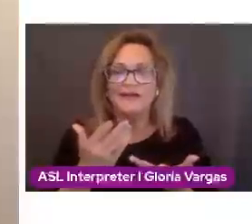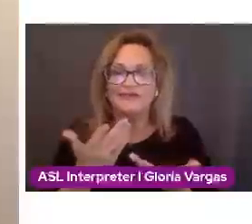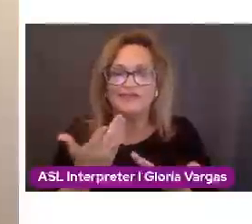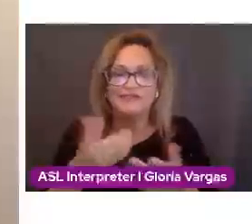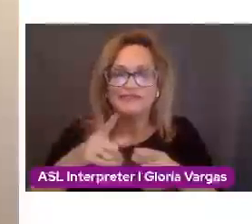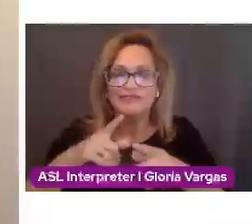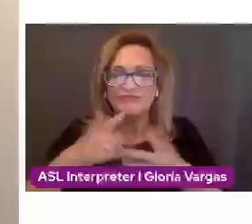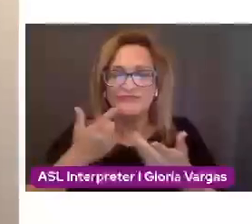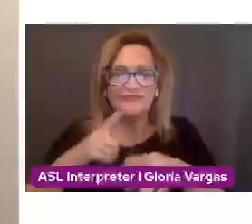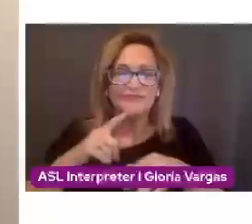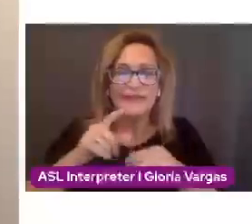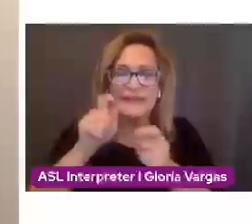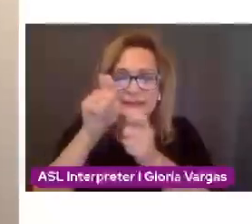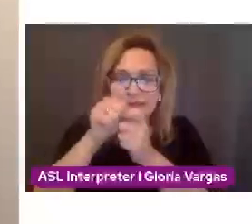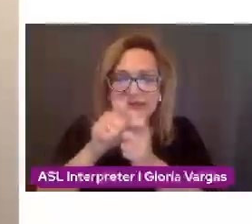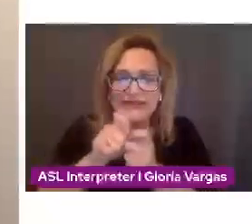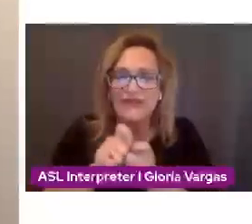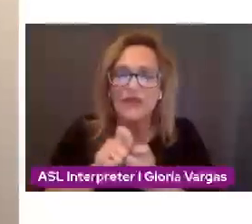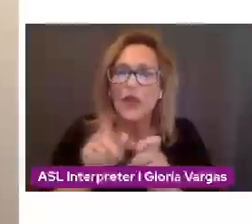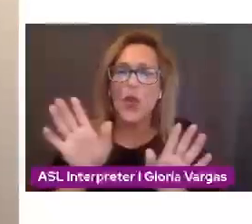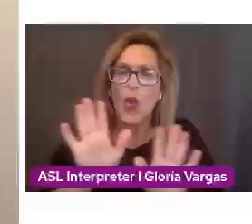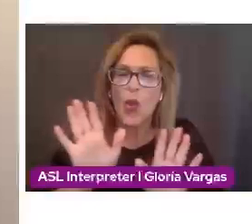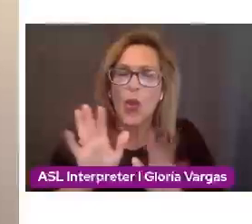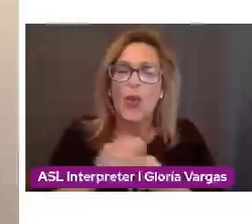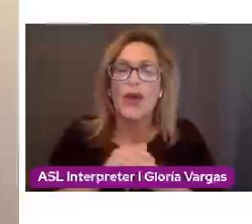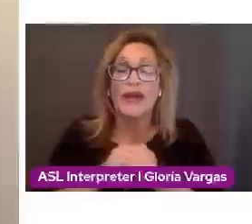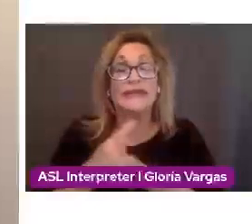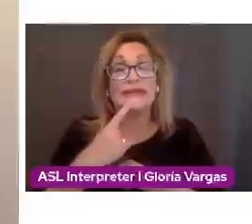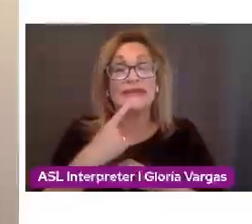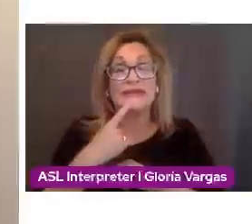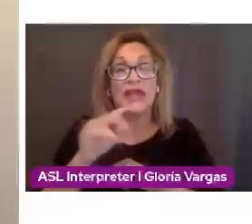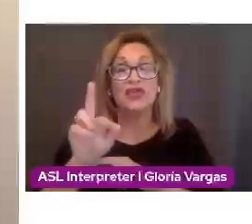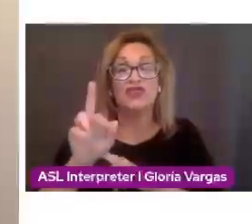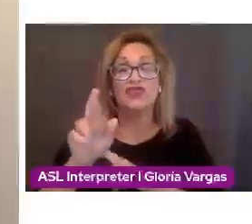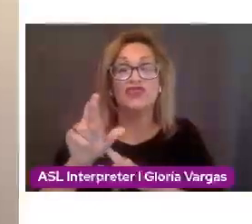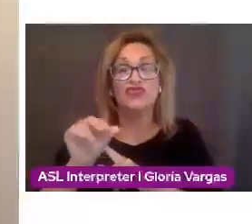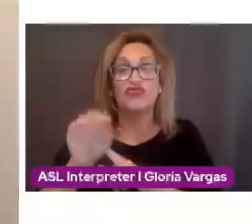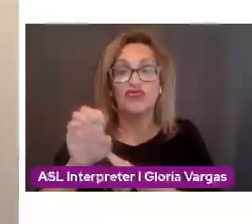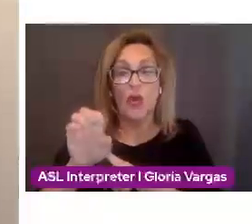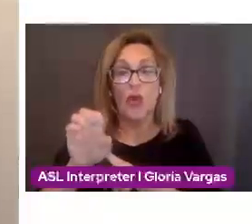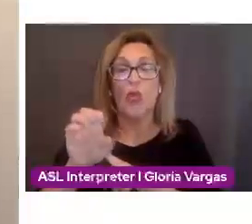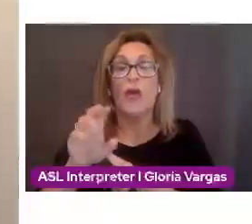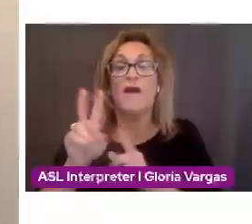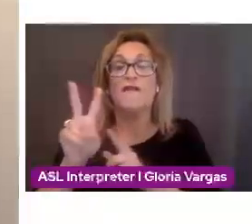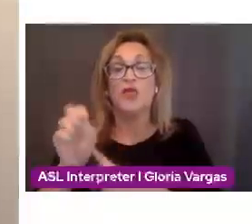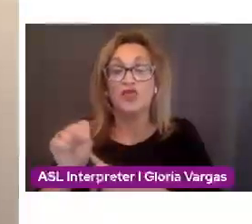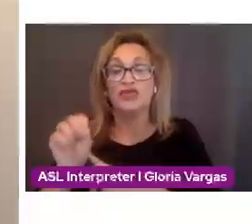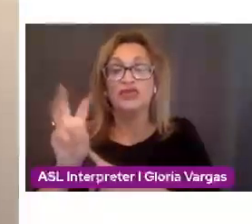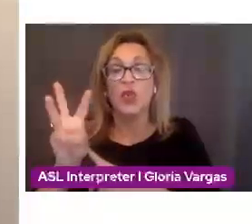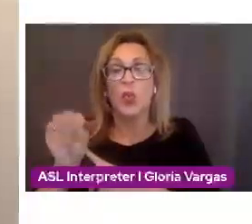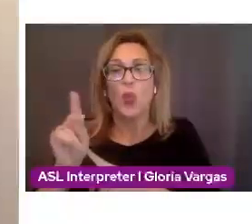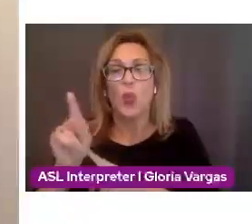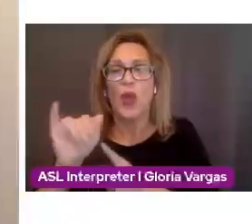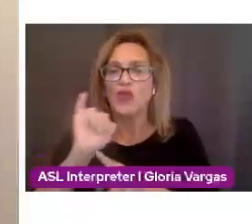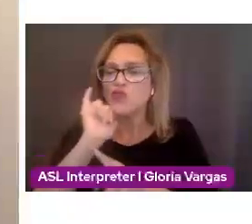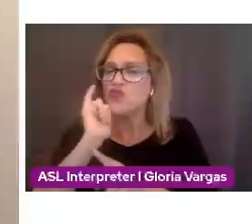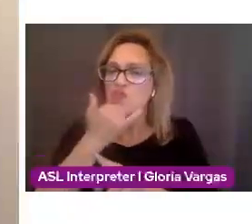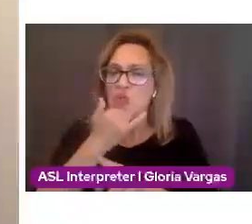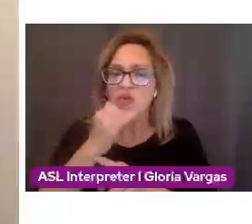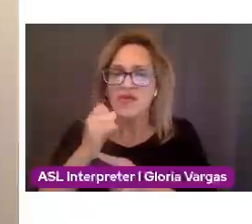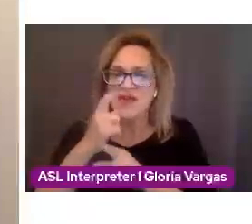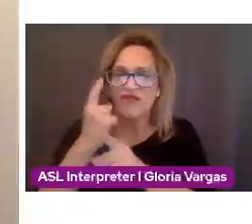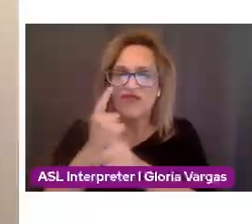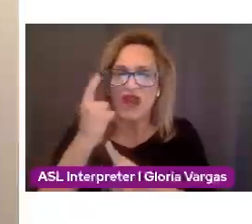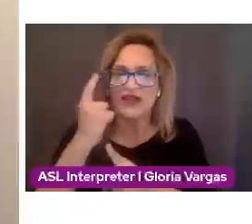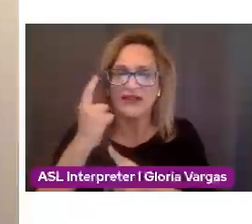on technicalities. They said that Roe was illegitimate and always has been illegitimate since the date of